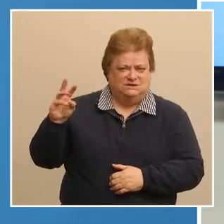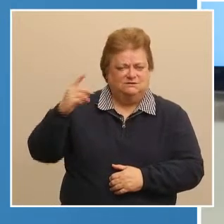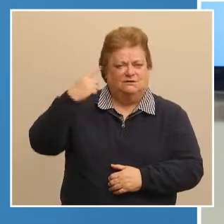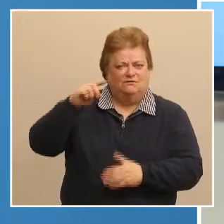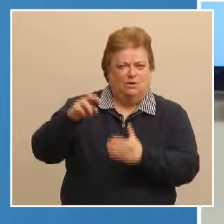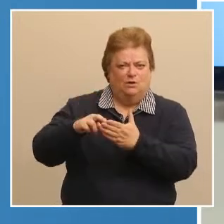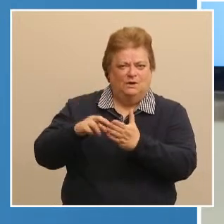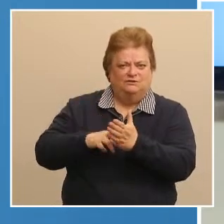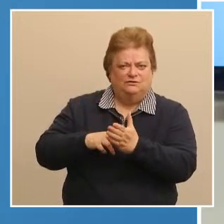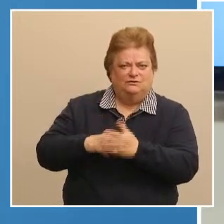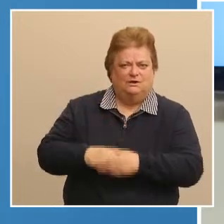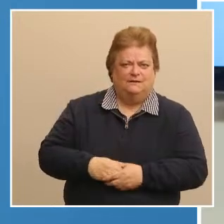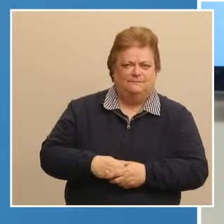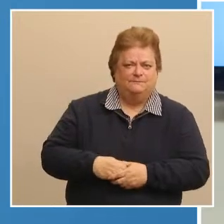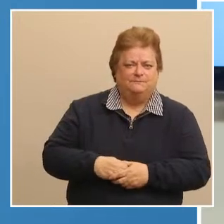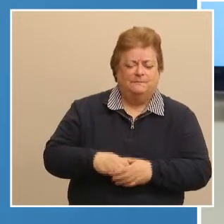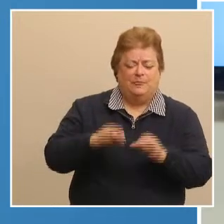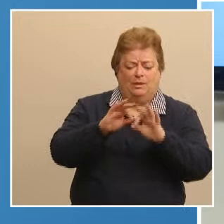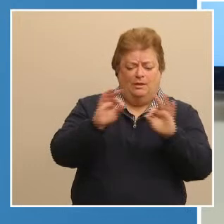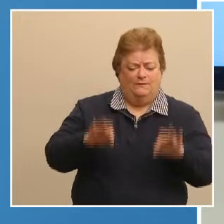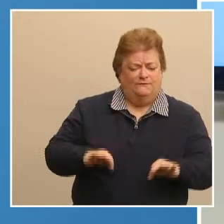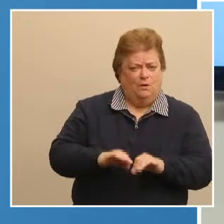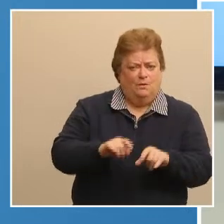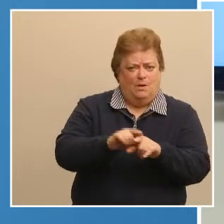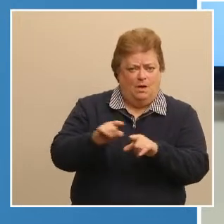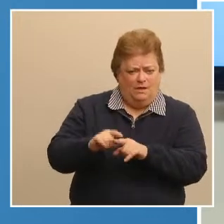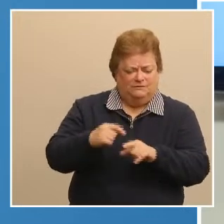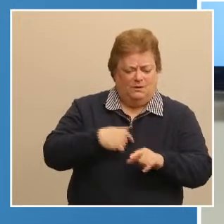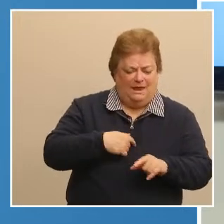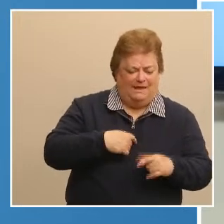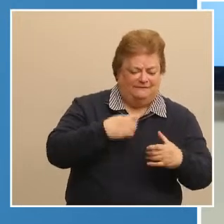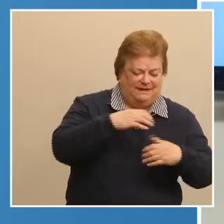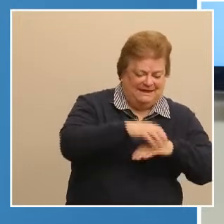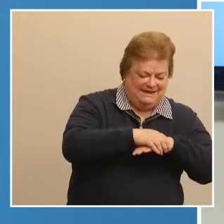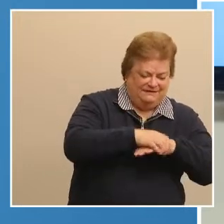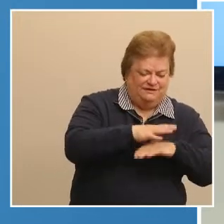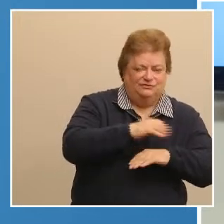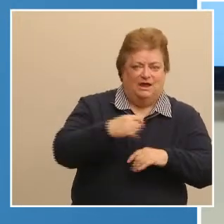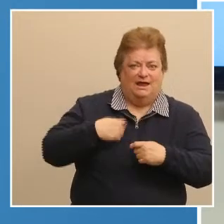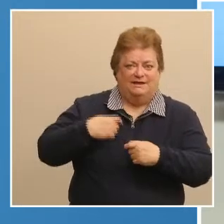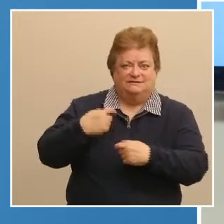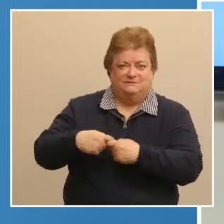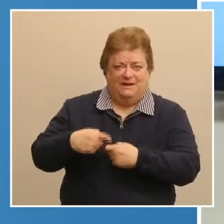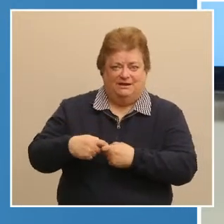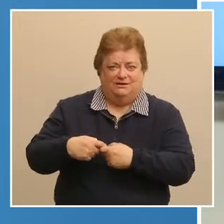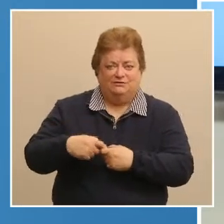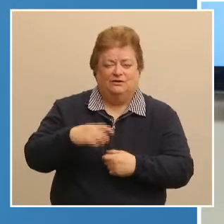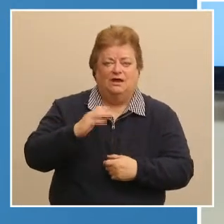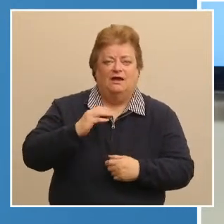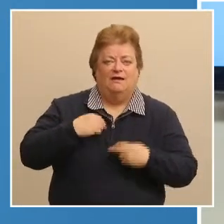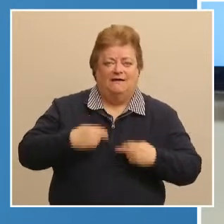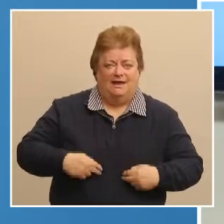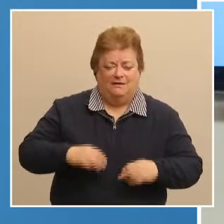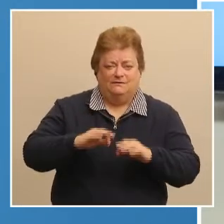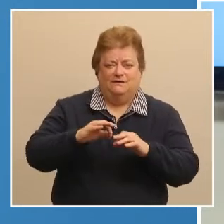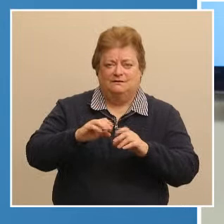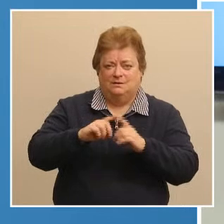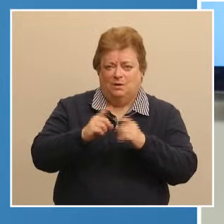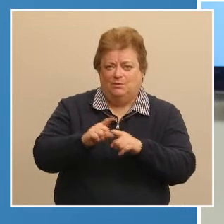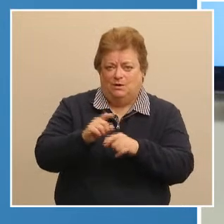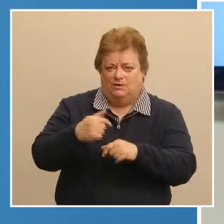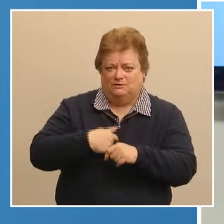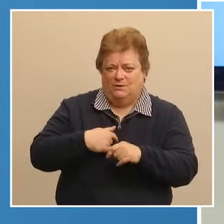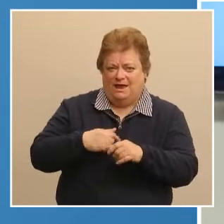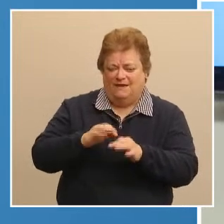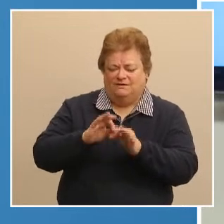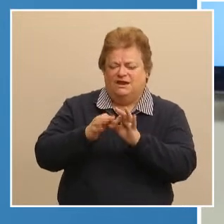402-441-8006 to register. The form is available in English and Spanish. Our health department also has interpreters available